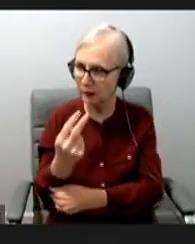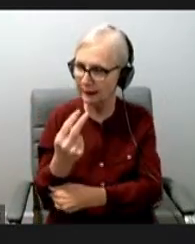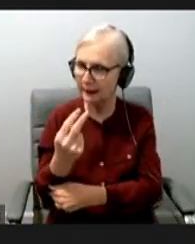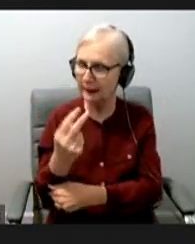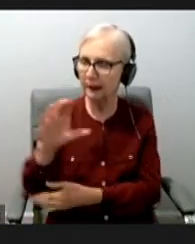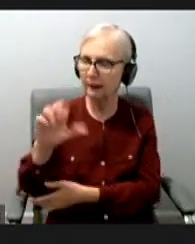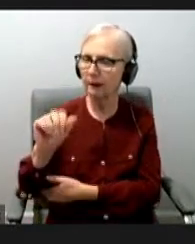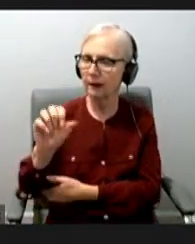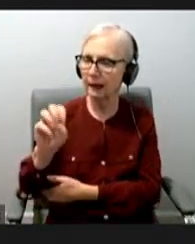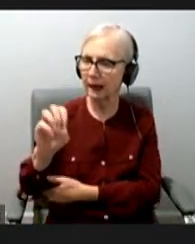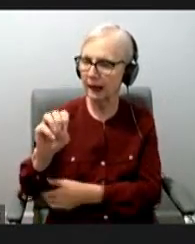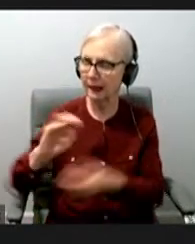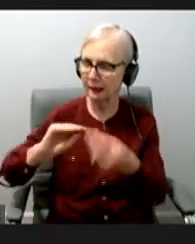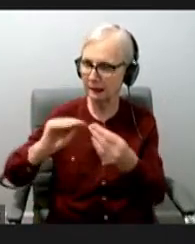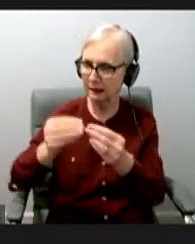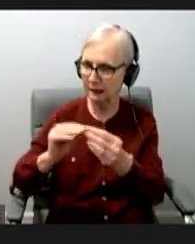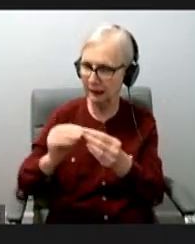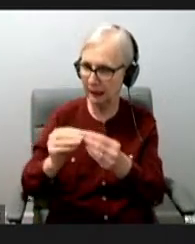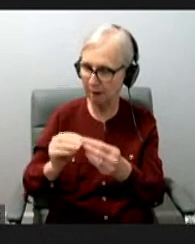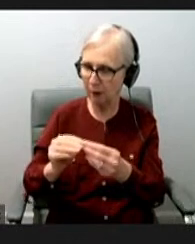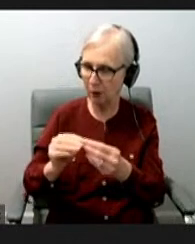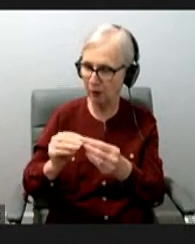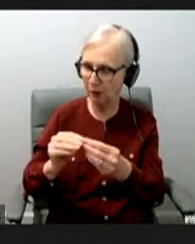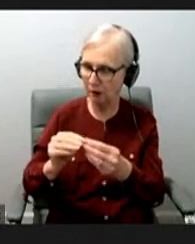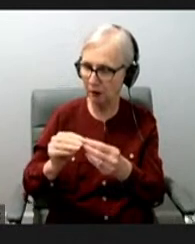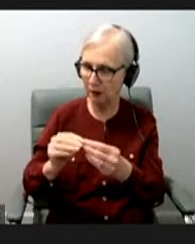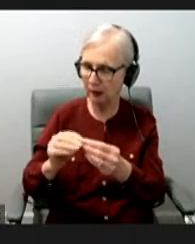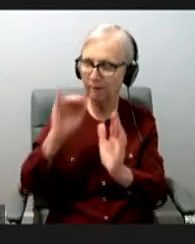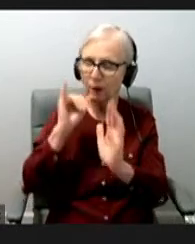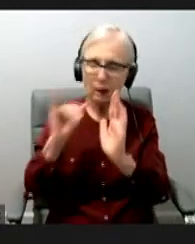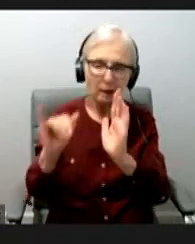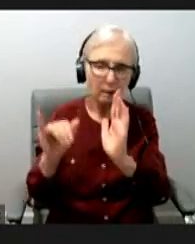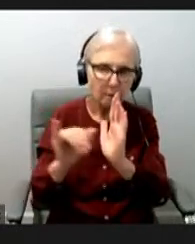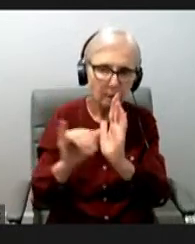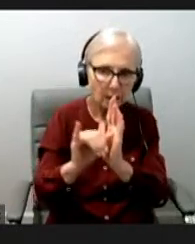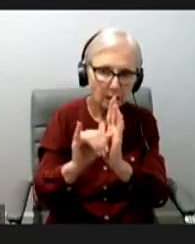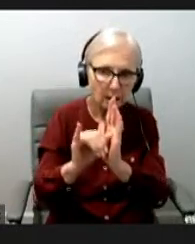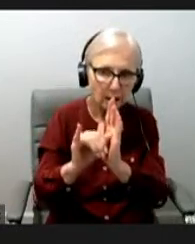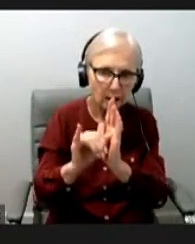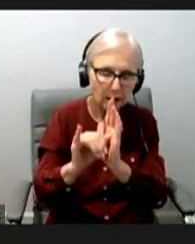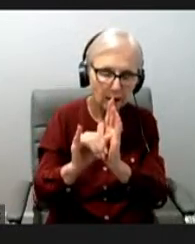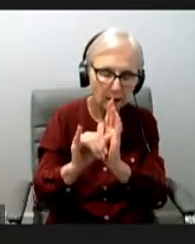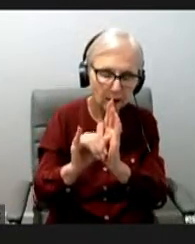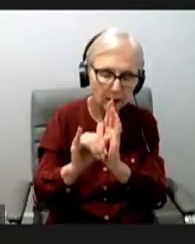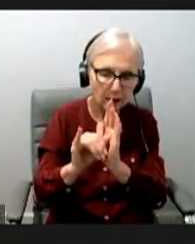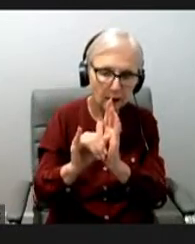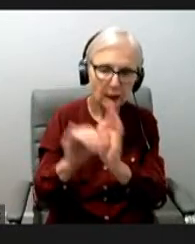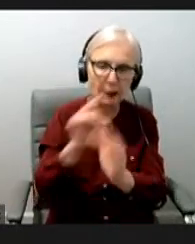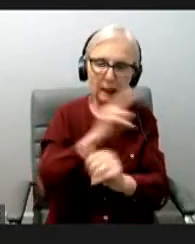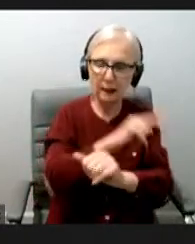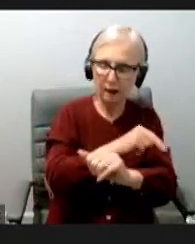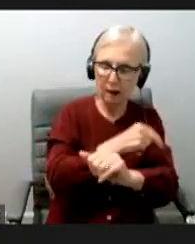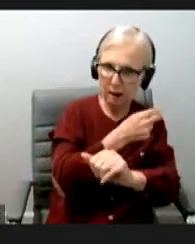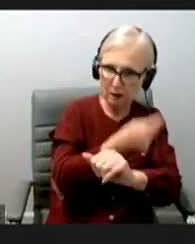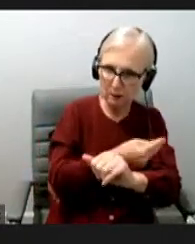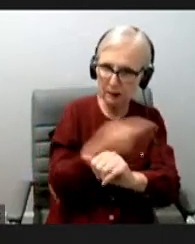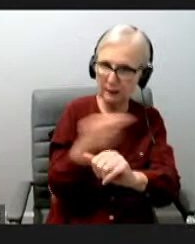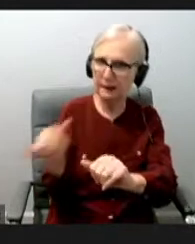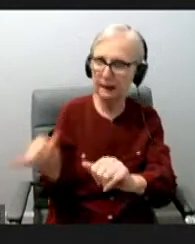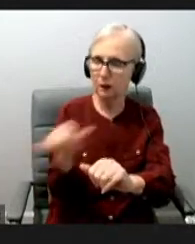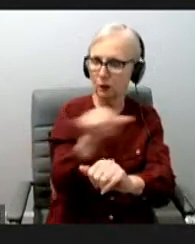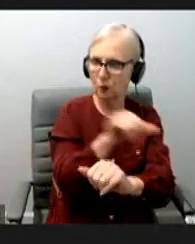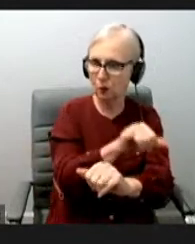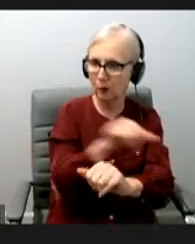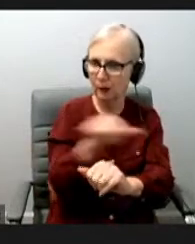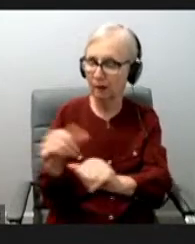you saw represented in those counties? Have you identified whether you're seeing that in hospitalizations as well? So the counties